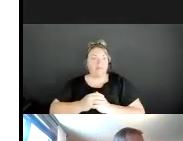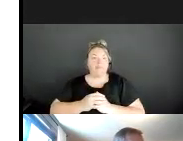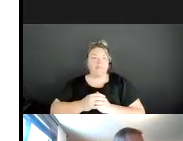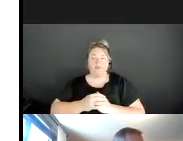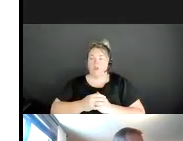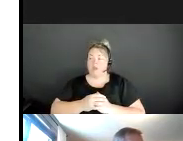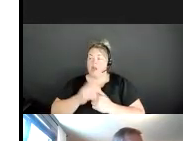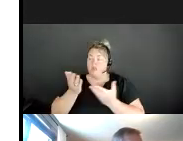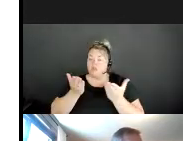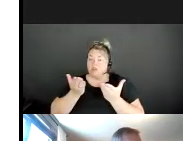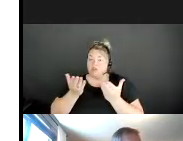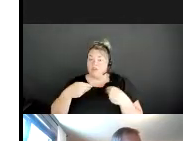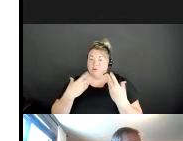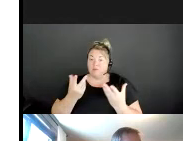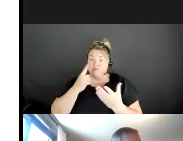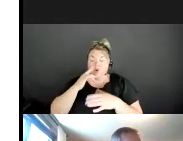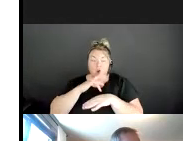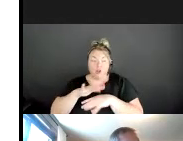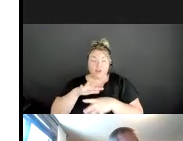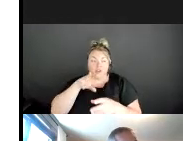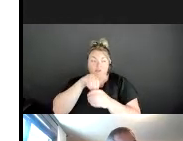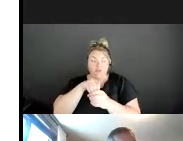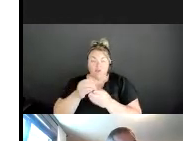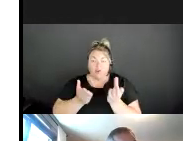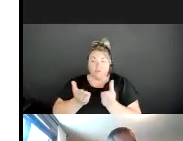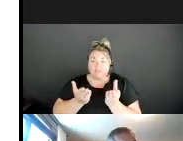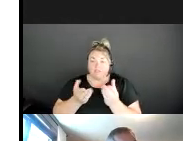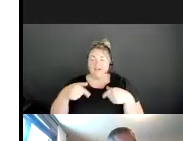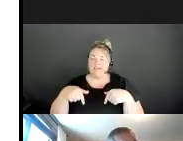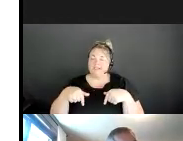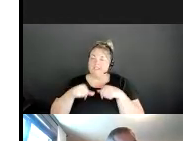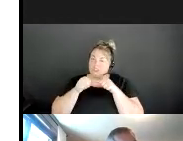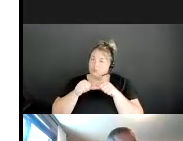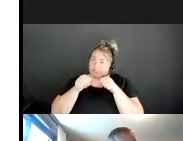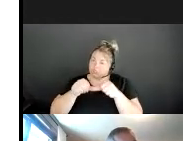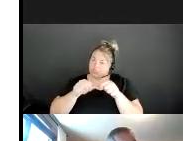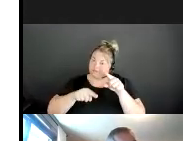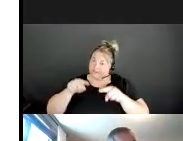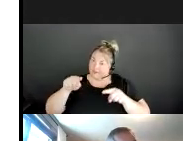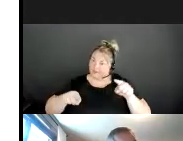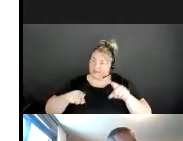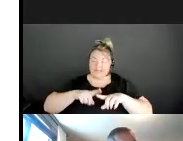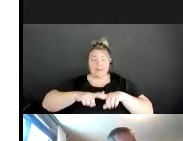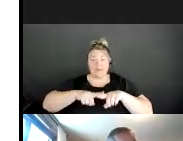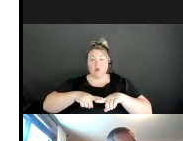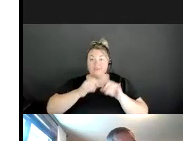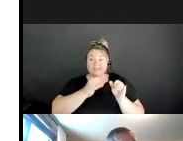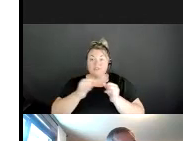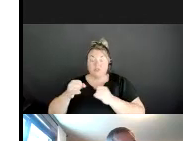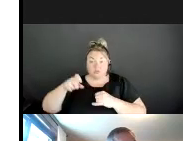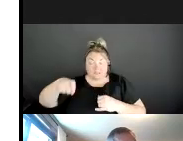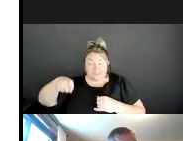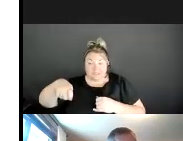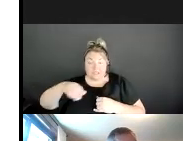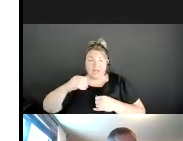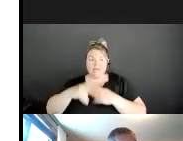The service provisions for early intervention services is that the duration will vary depending on the individual need and